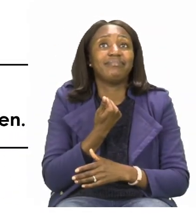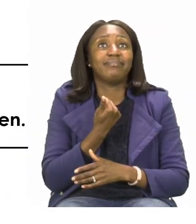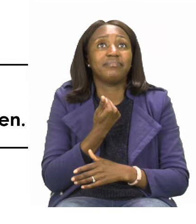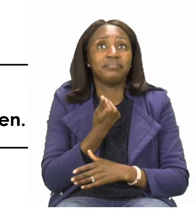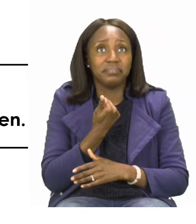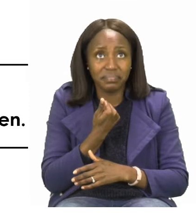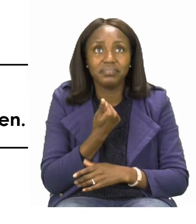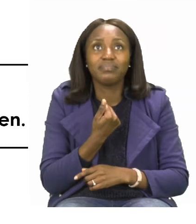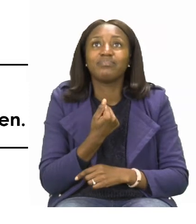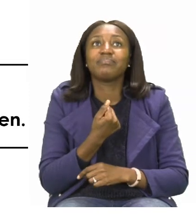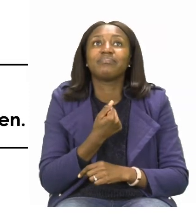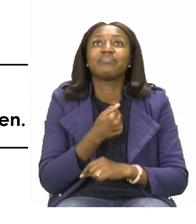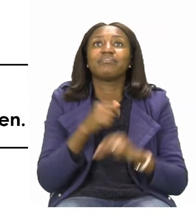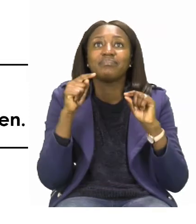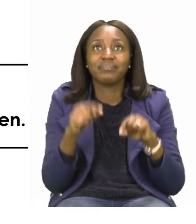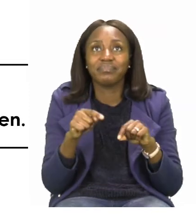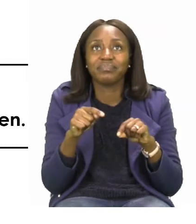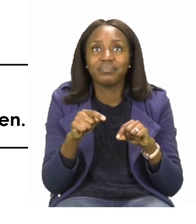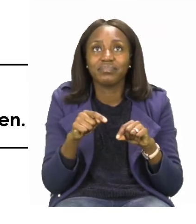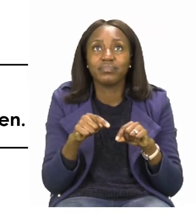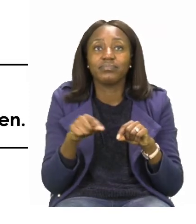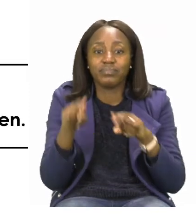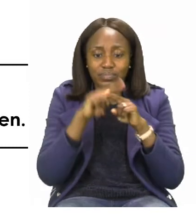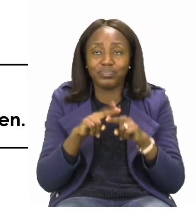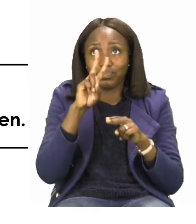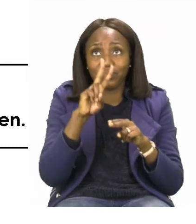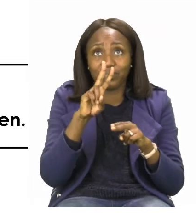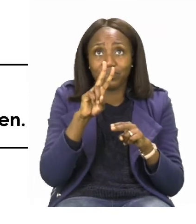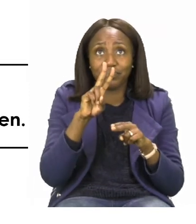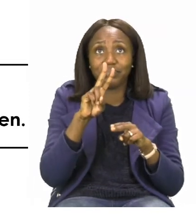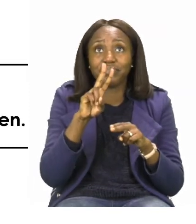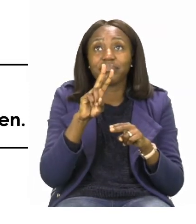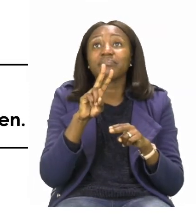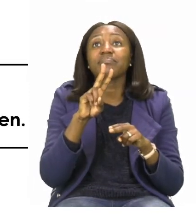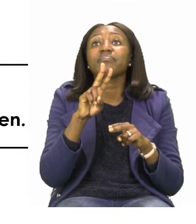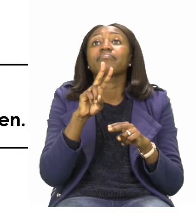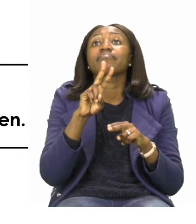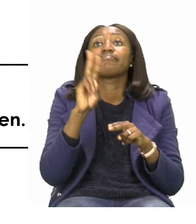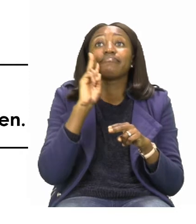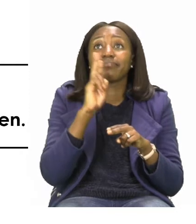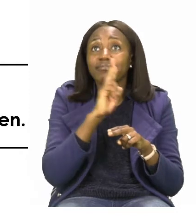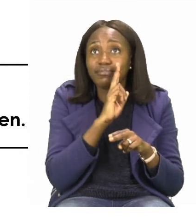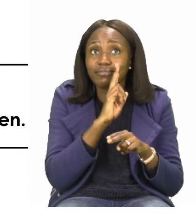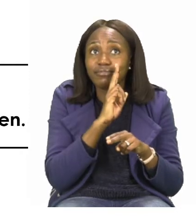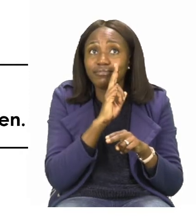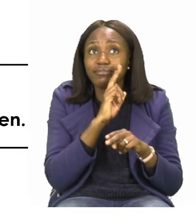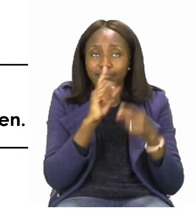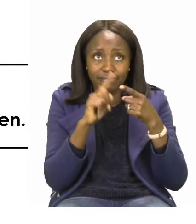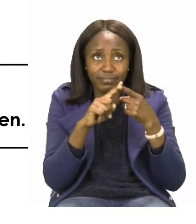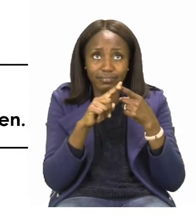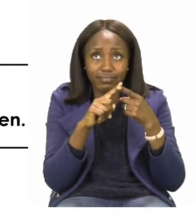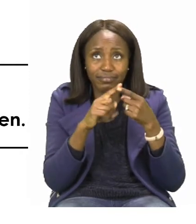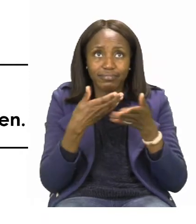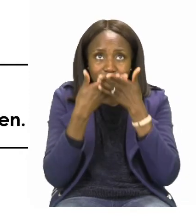going to have two new words, didn't and a verb. Let's try the first one